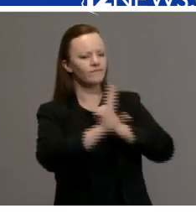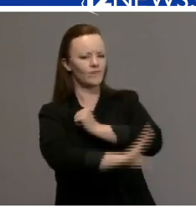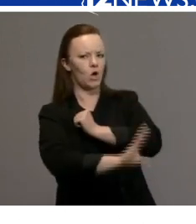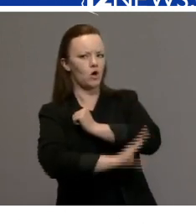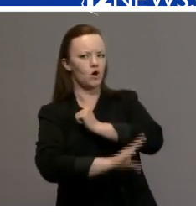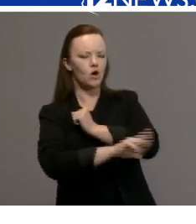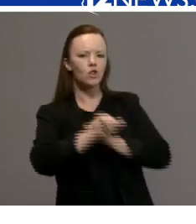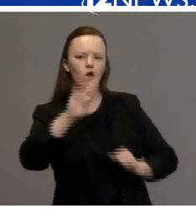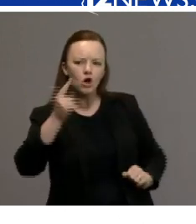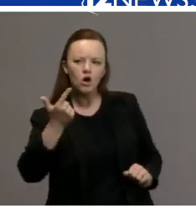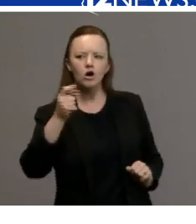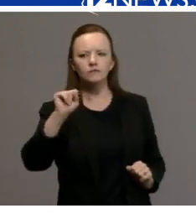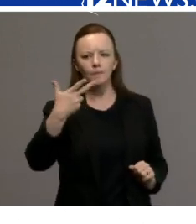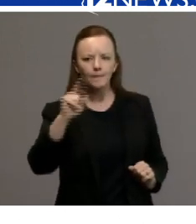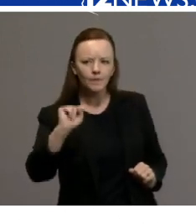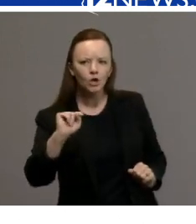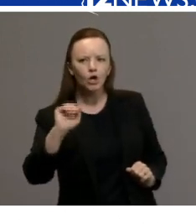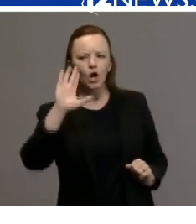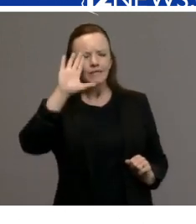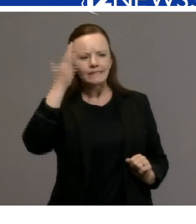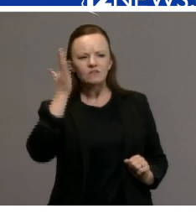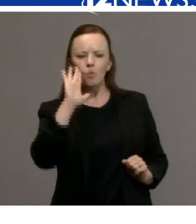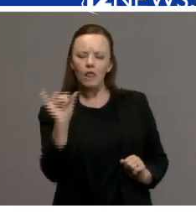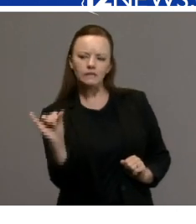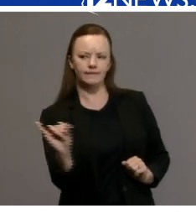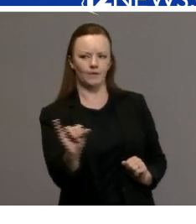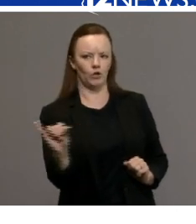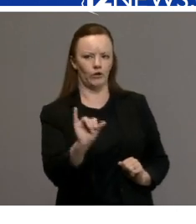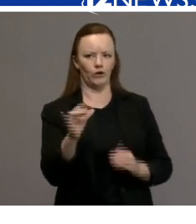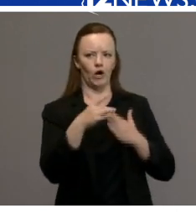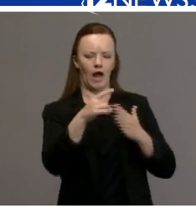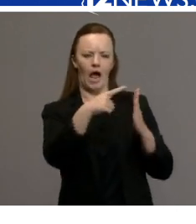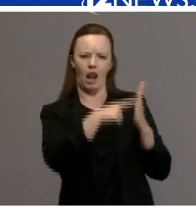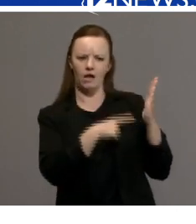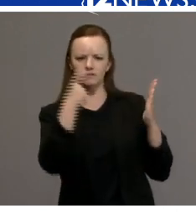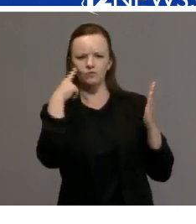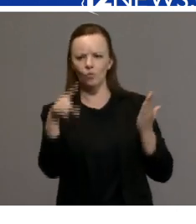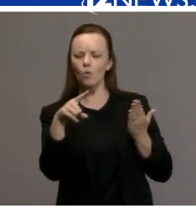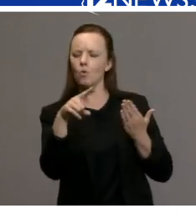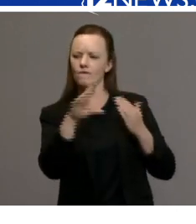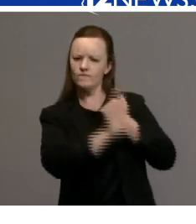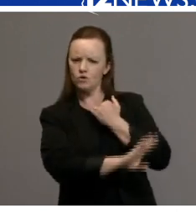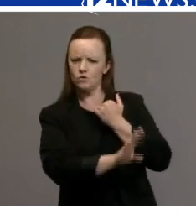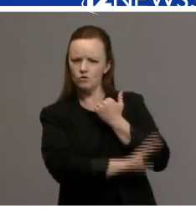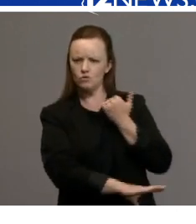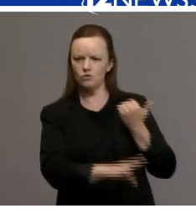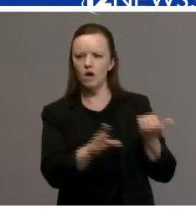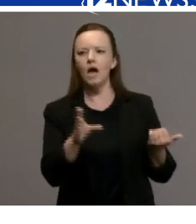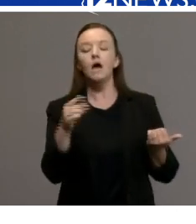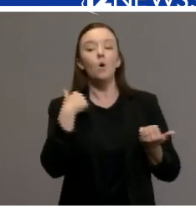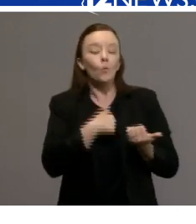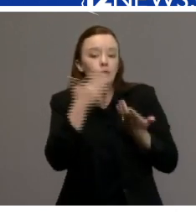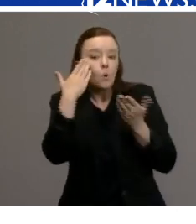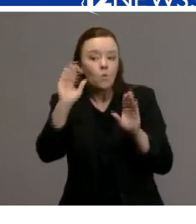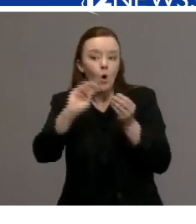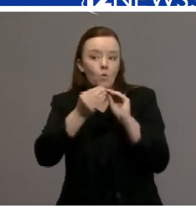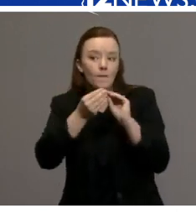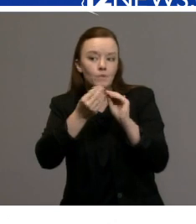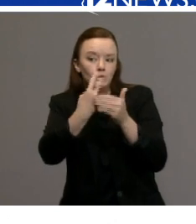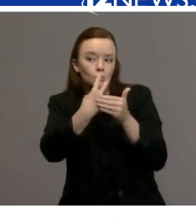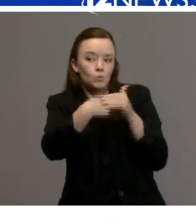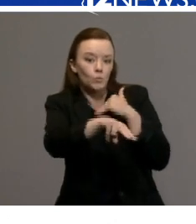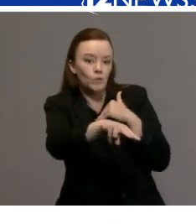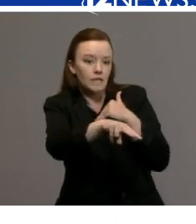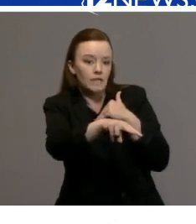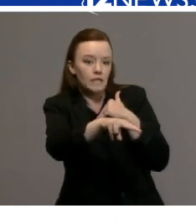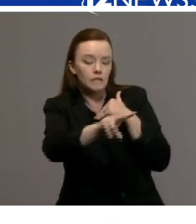have a similar type guideline, for the fall. I mean, how much could that change? Because we don't know what the numbers will look like 2 weeks from now, let alone 2 months from now.